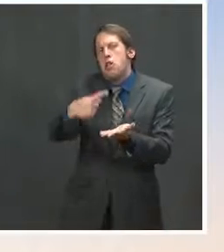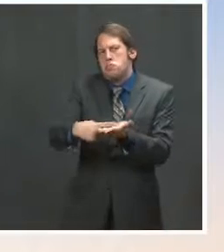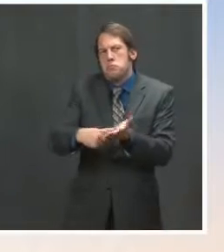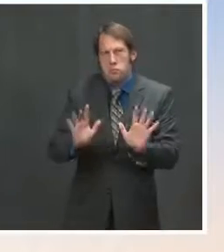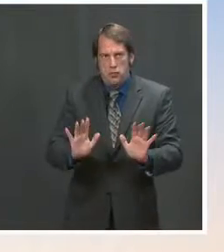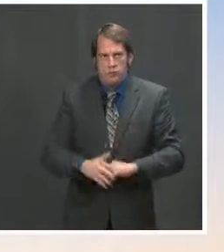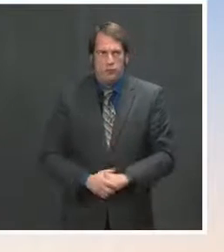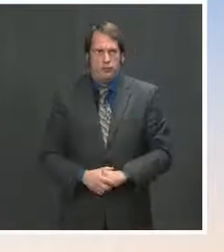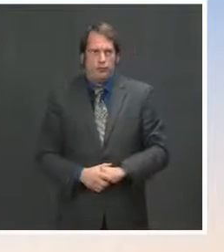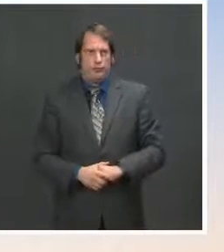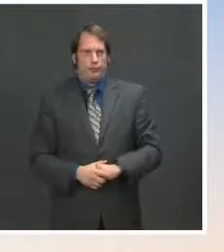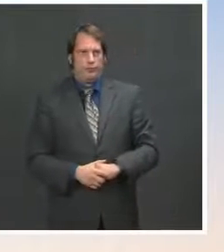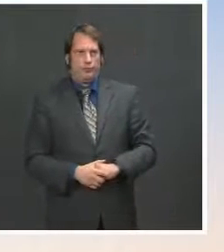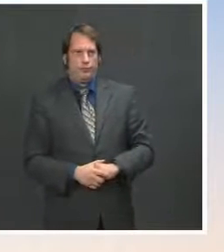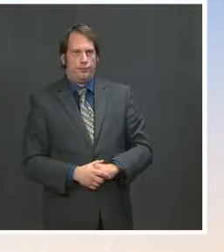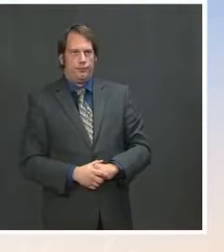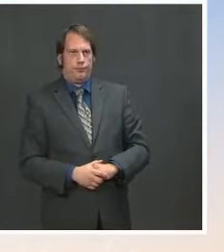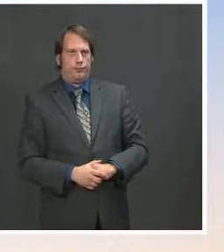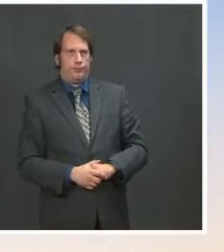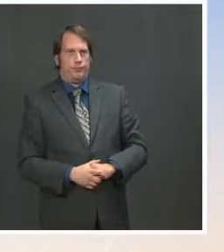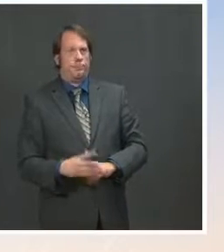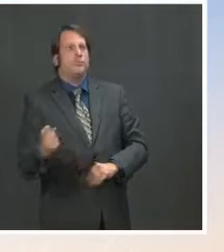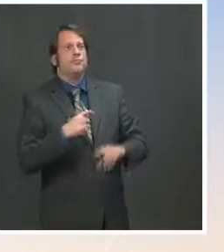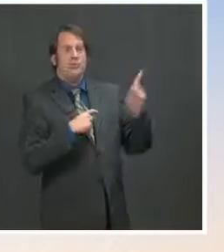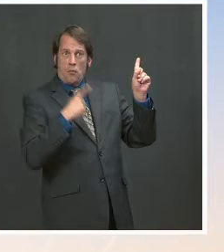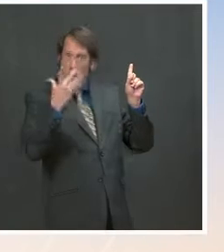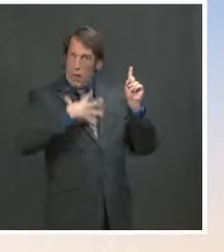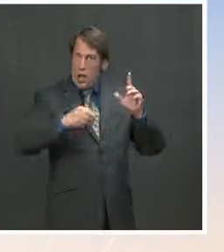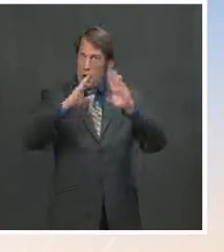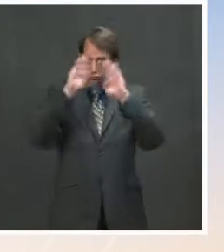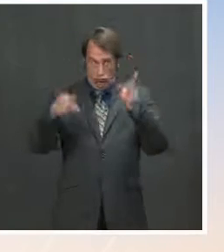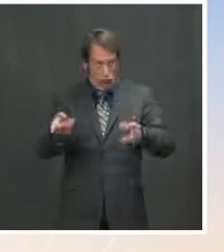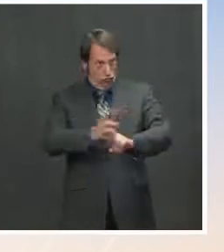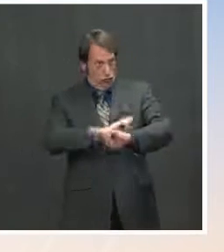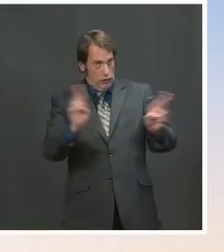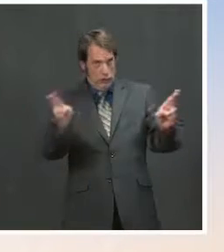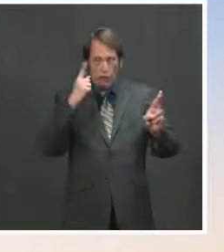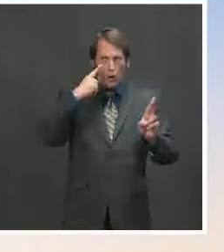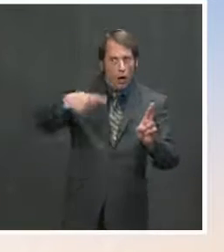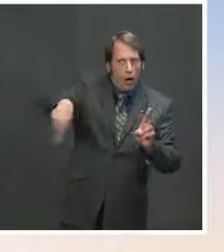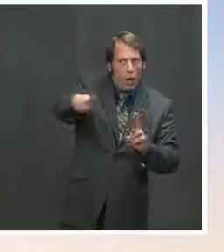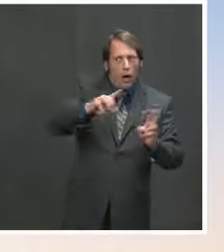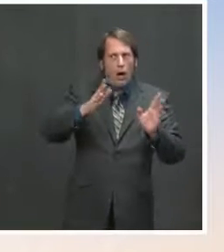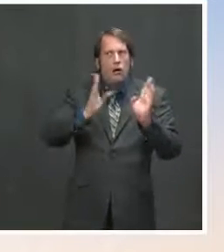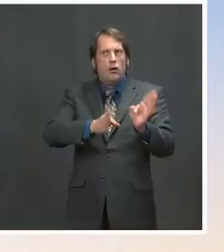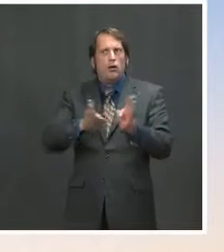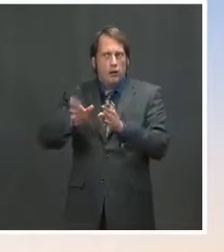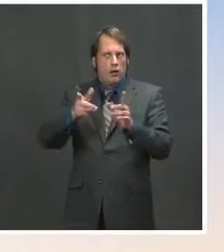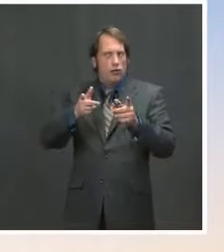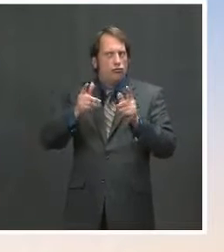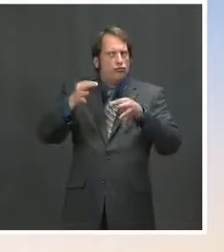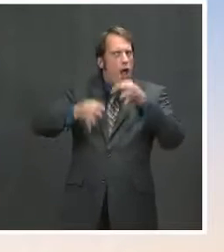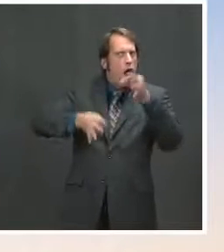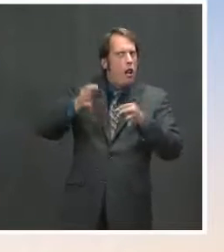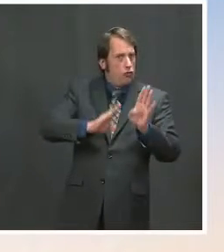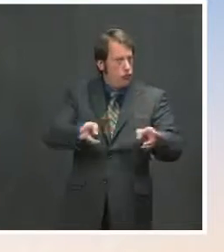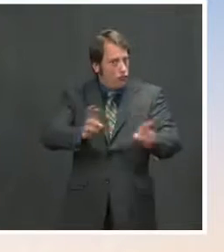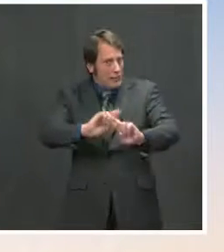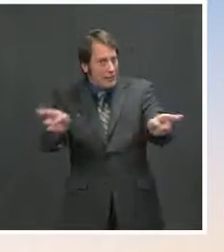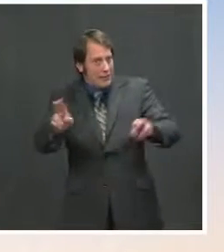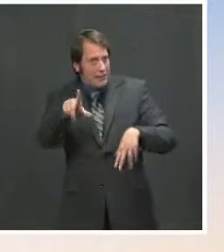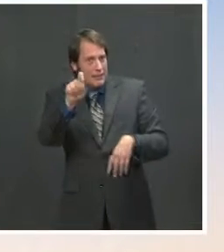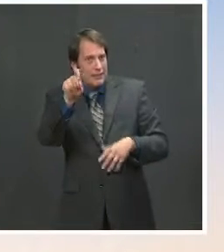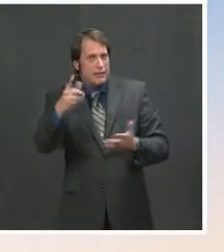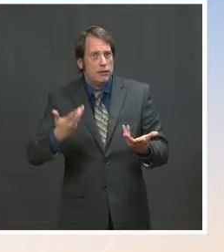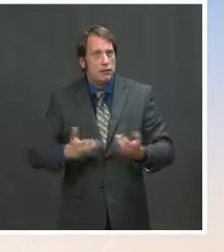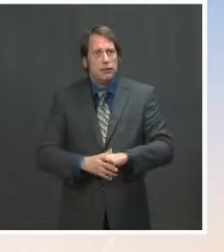that verdict is. Congresswoman Maxine Waters said over the weekend that we've got to stay on the street, and we've got to get more active, we've